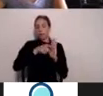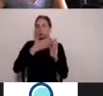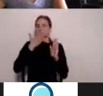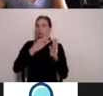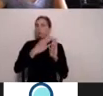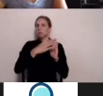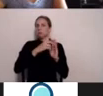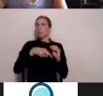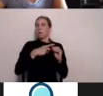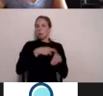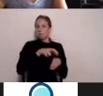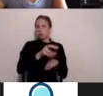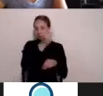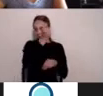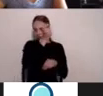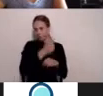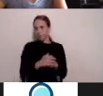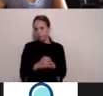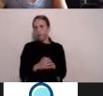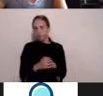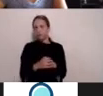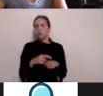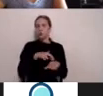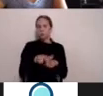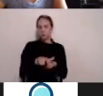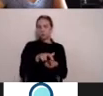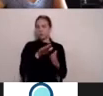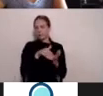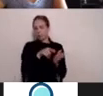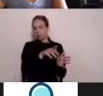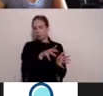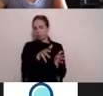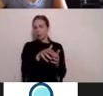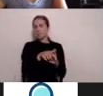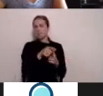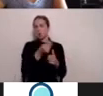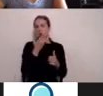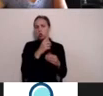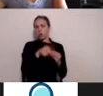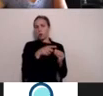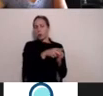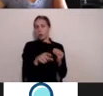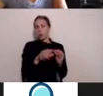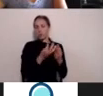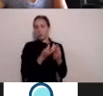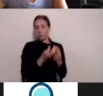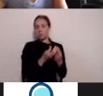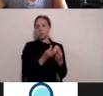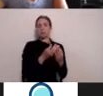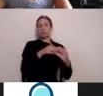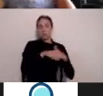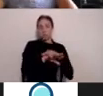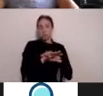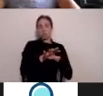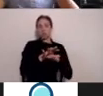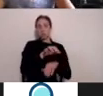those referrals very quickly. And the referring centers have been very good about getting those families in as soon as possible, which typically is 24